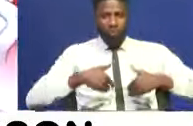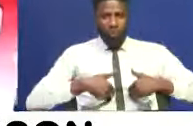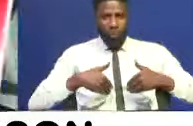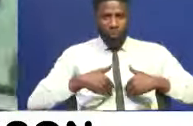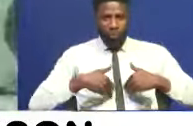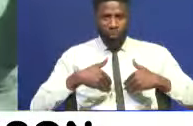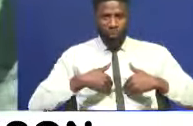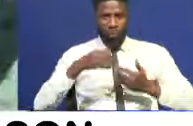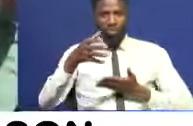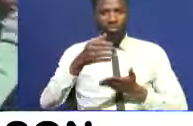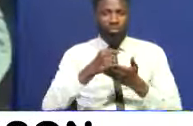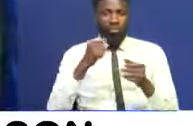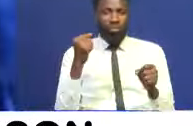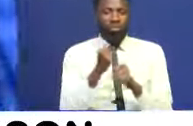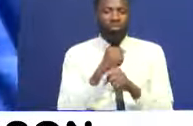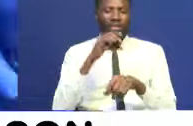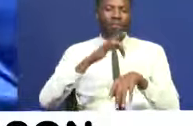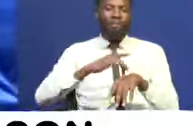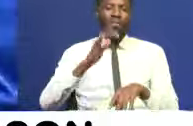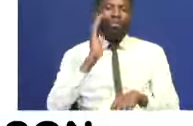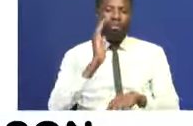sector.